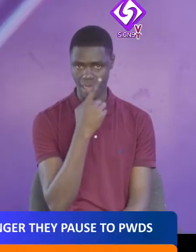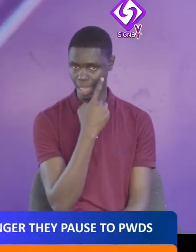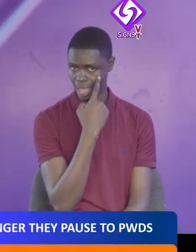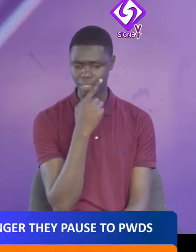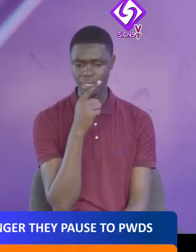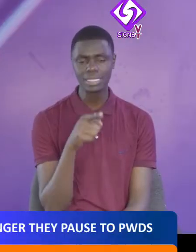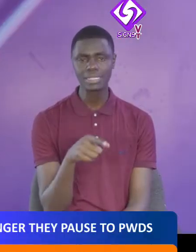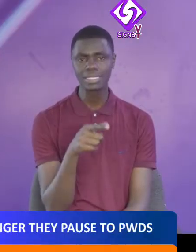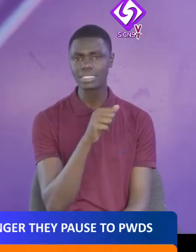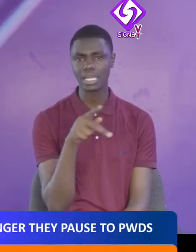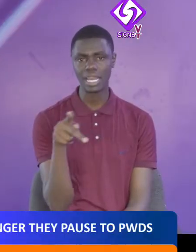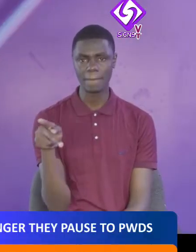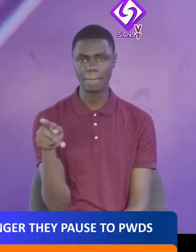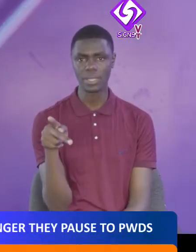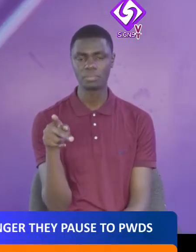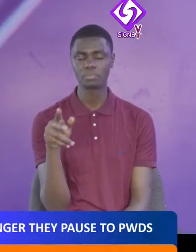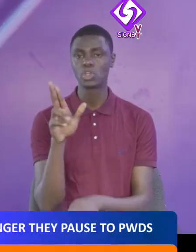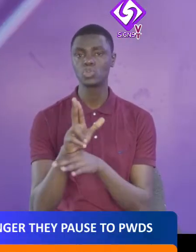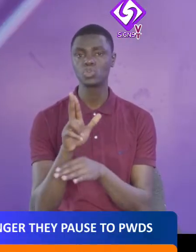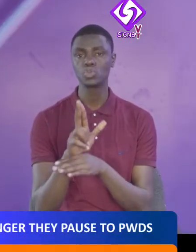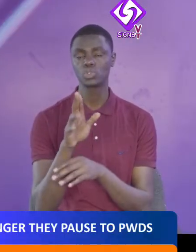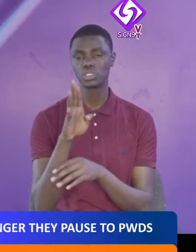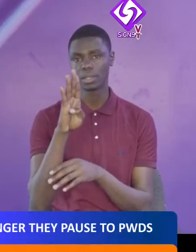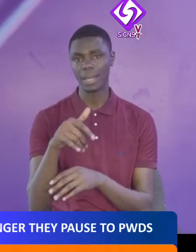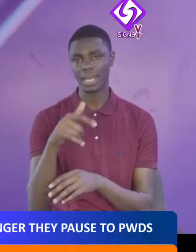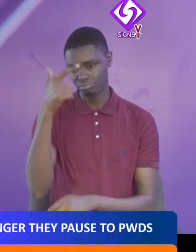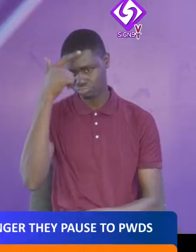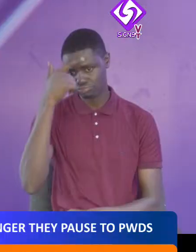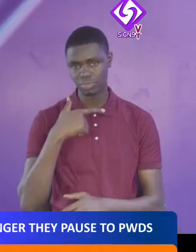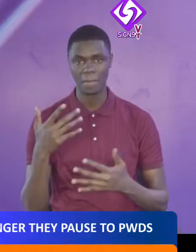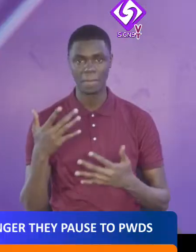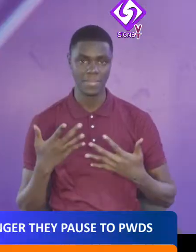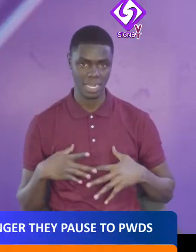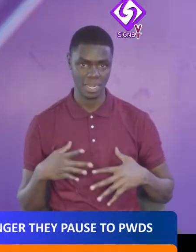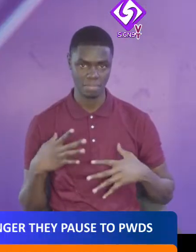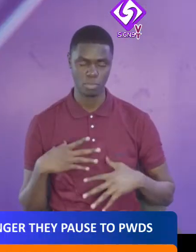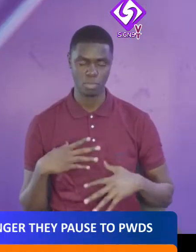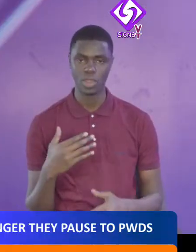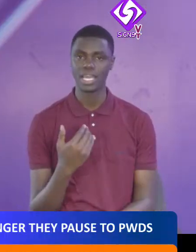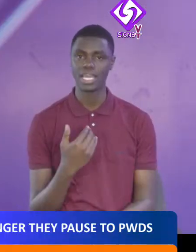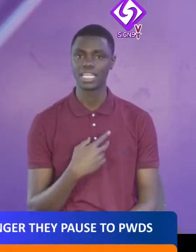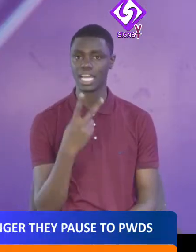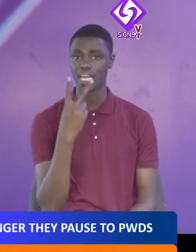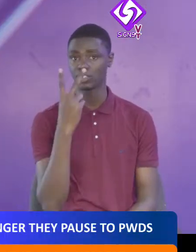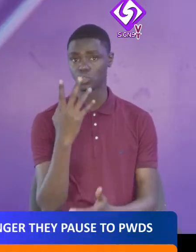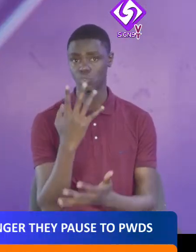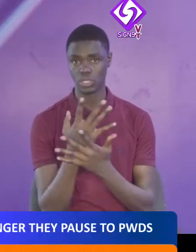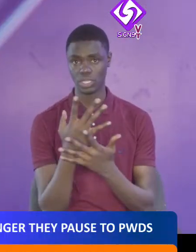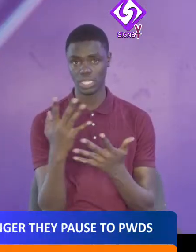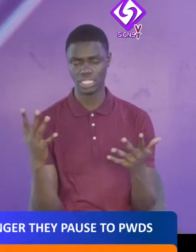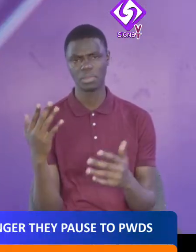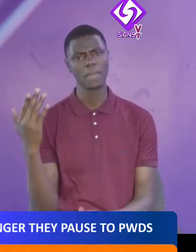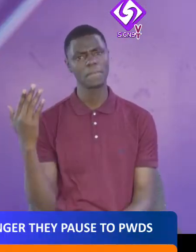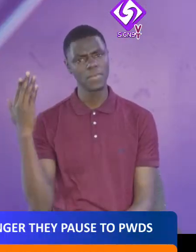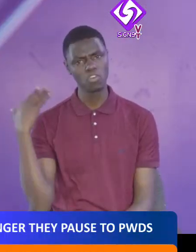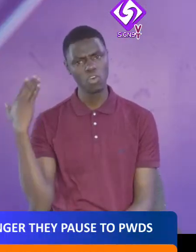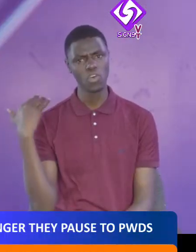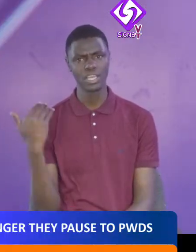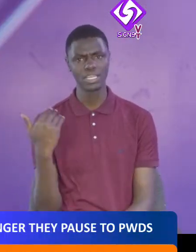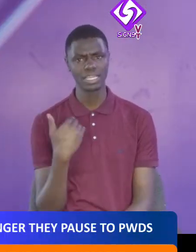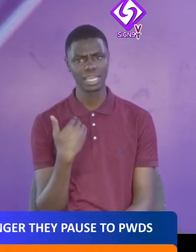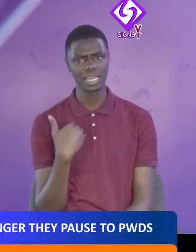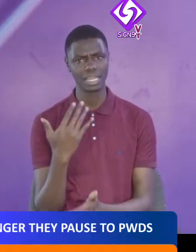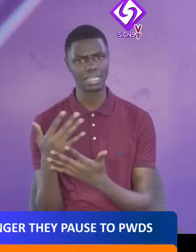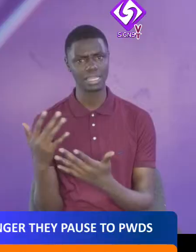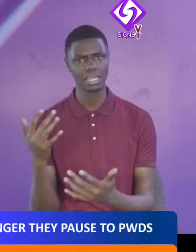app that is used by persons with visual impairment, and it has two components. In the beginning, it had a component where you would